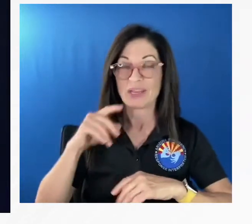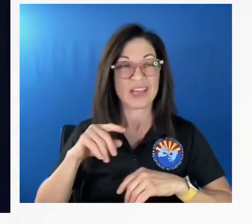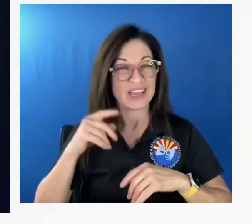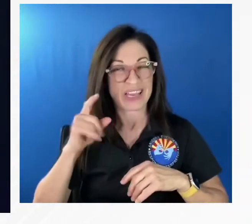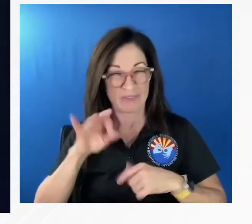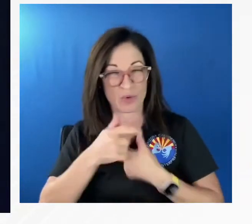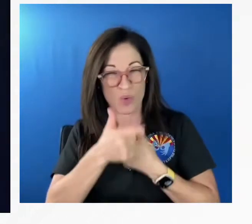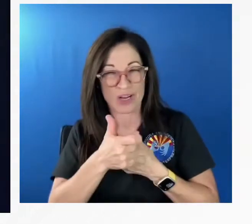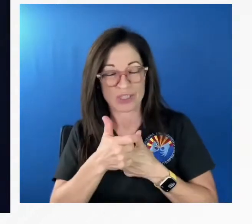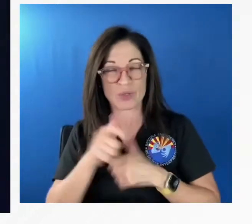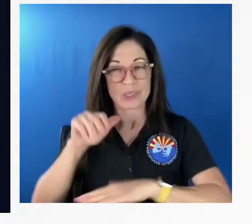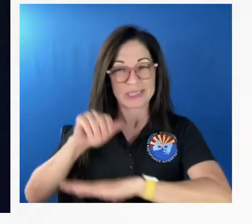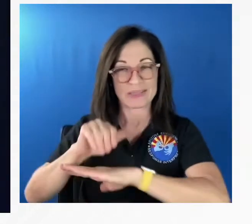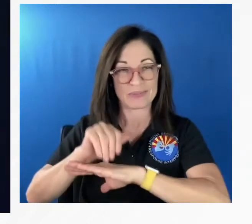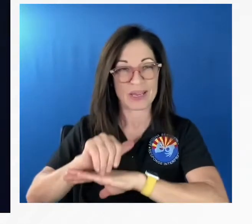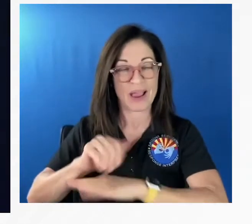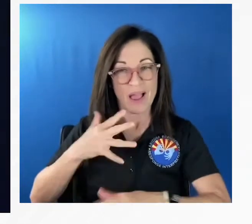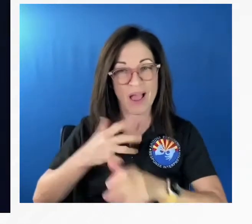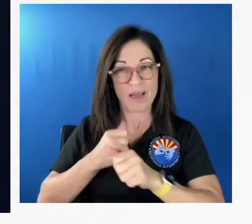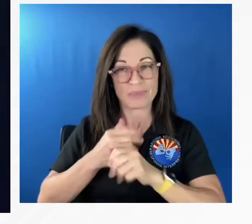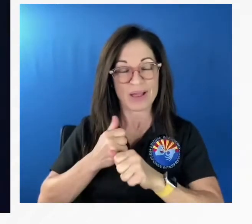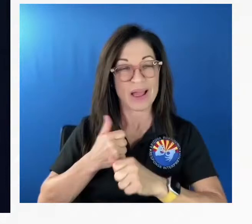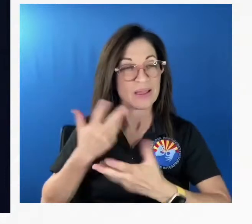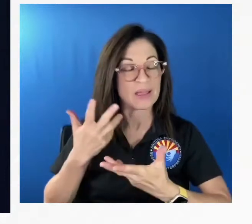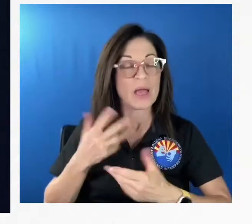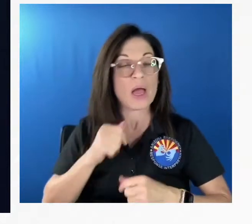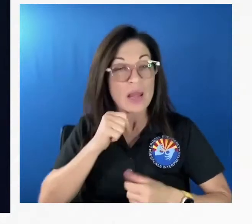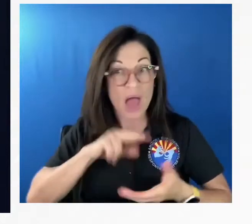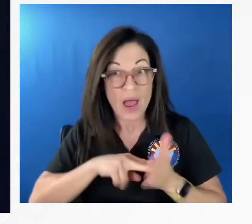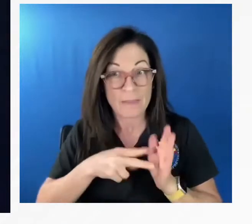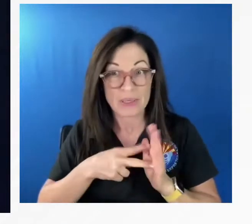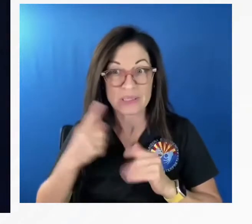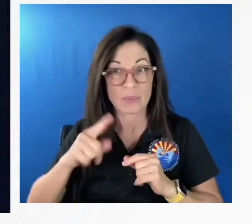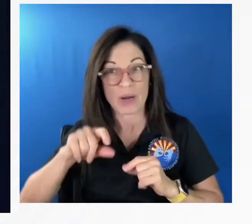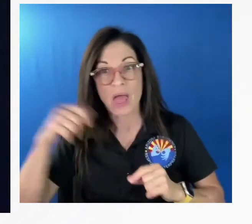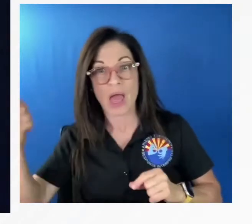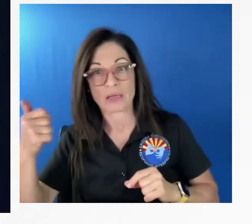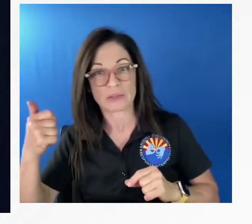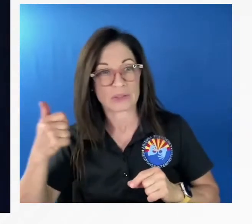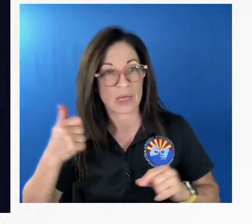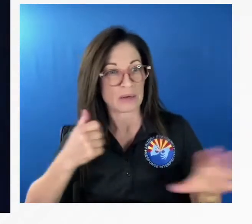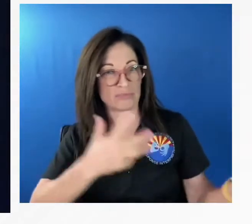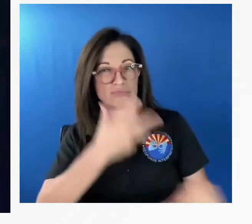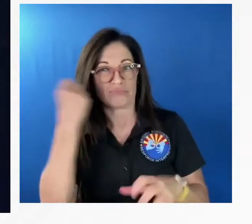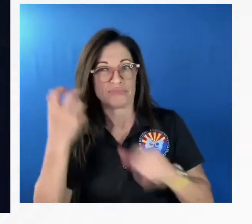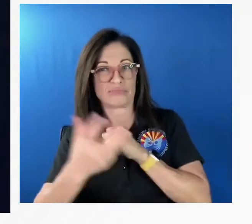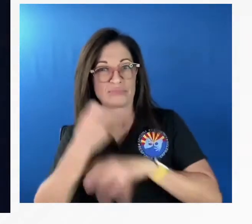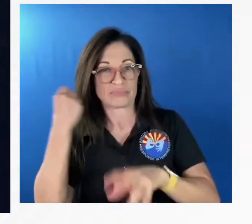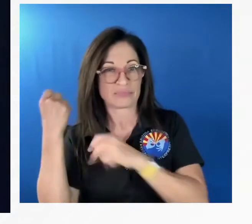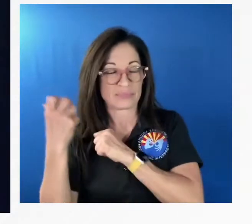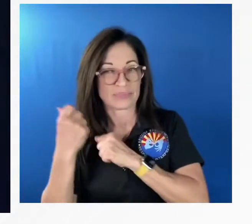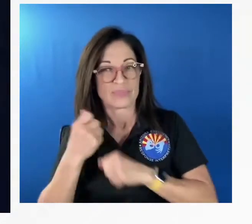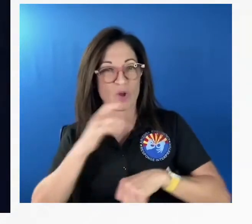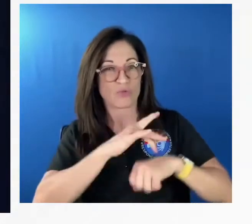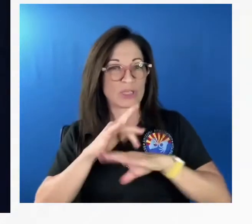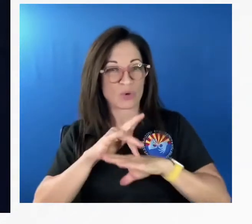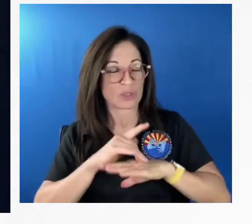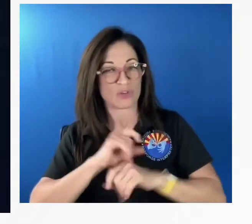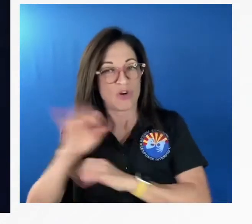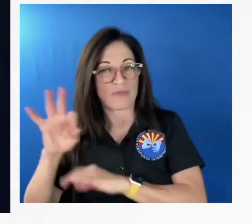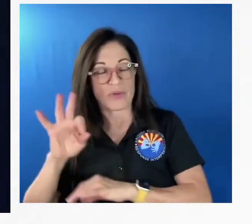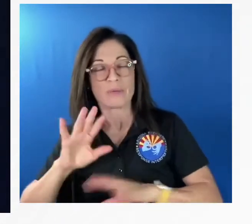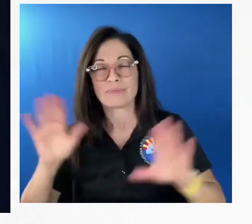it doesn't mean that, you know, somebody has pulled all the resources off the fire. But I wanted to just